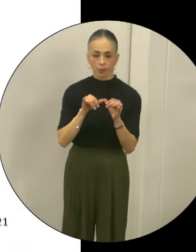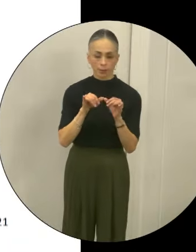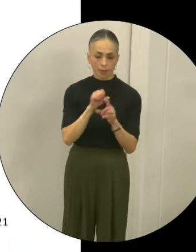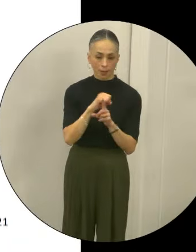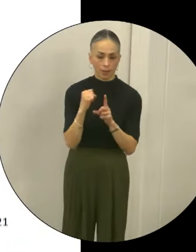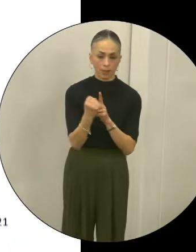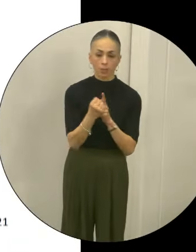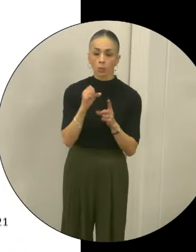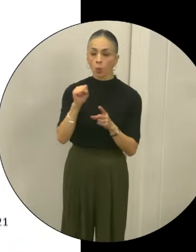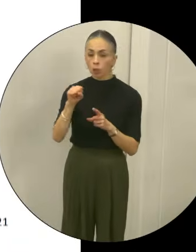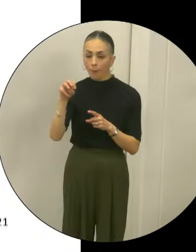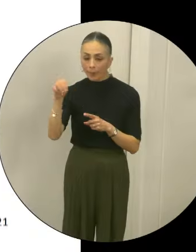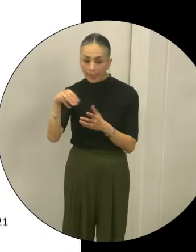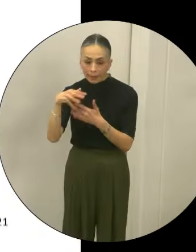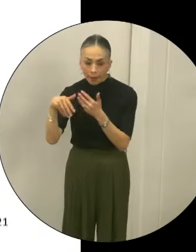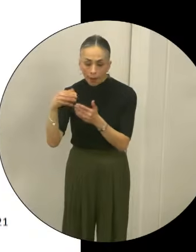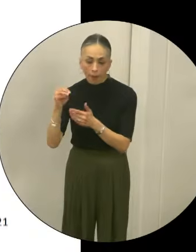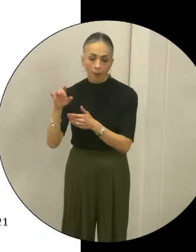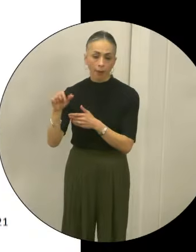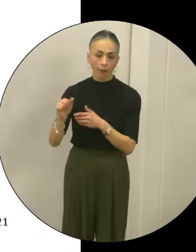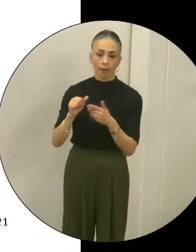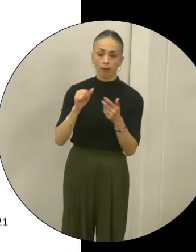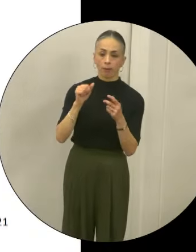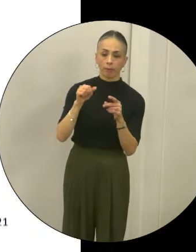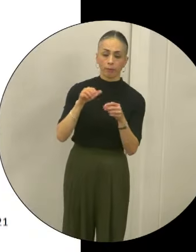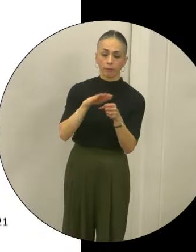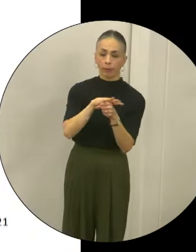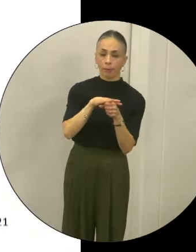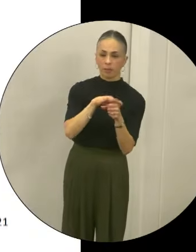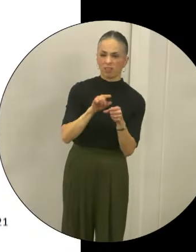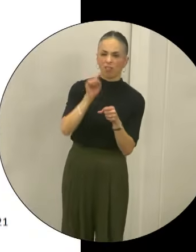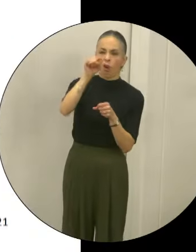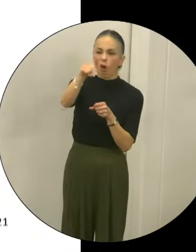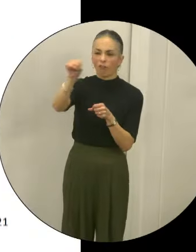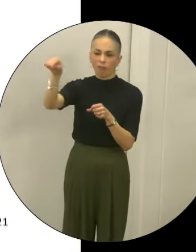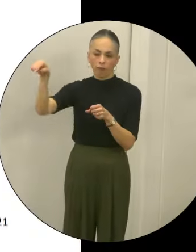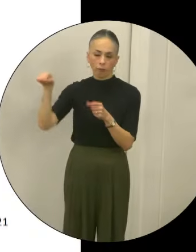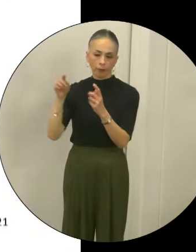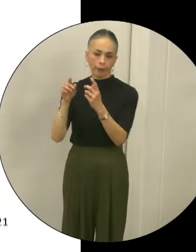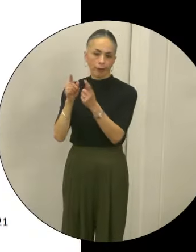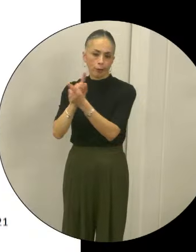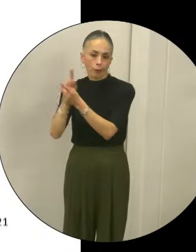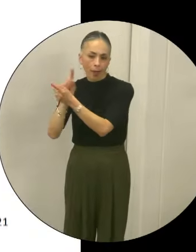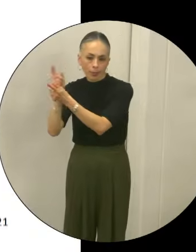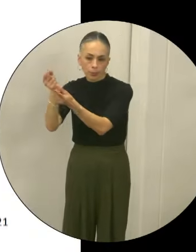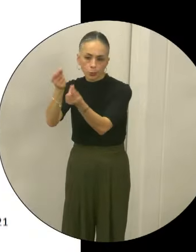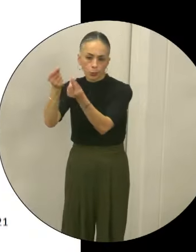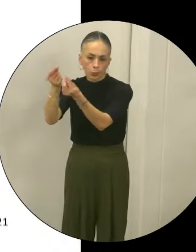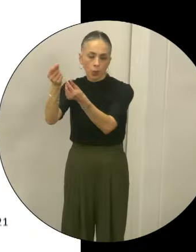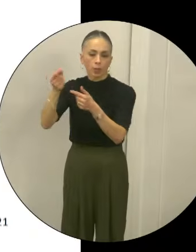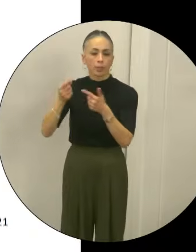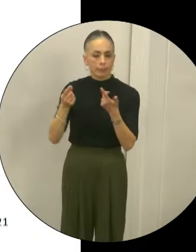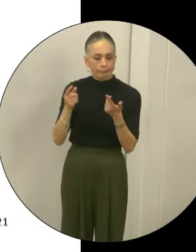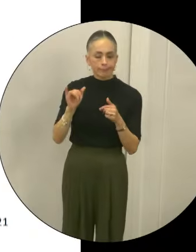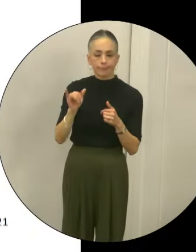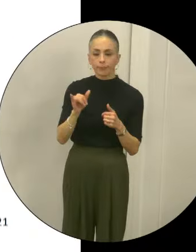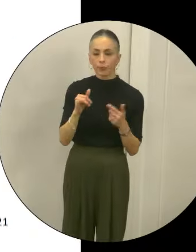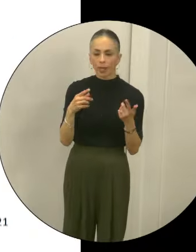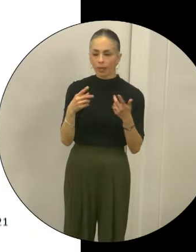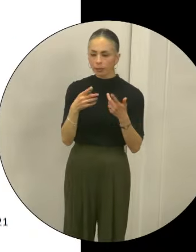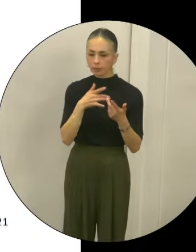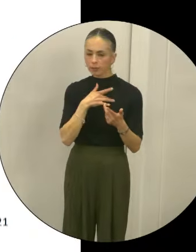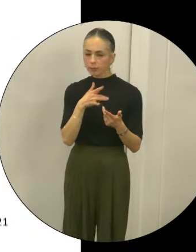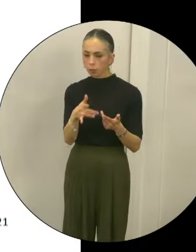and off-campus interactions do not adhere to the school boundaries, and conflicts or trends that originate in these spaces often